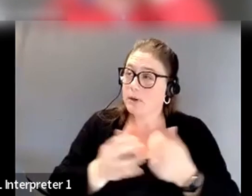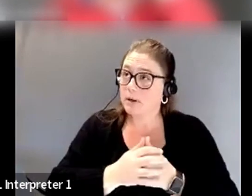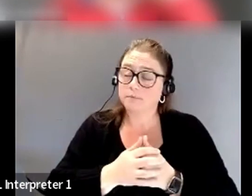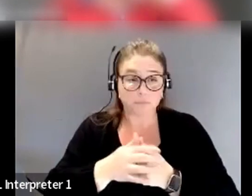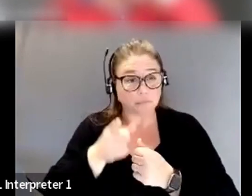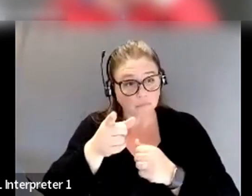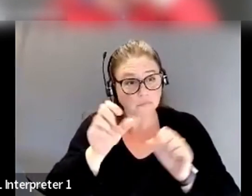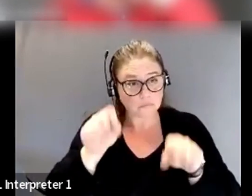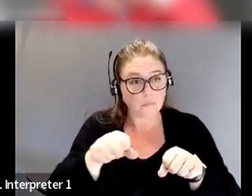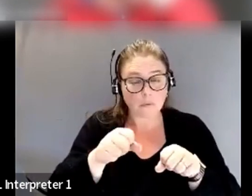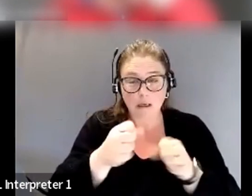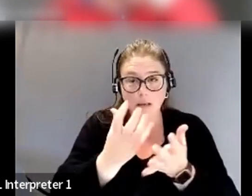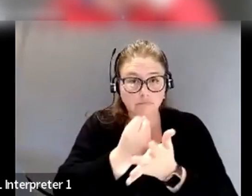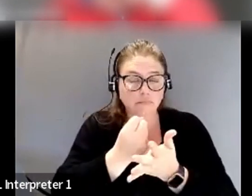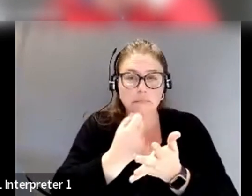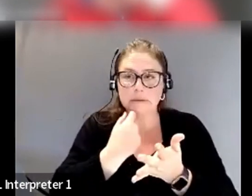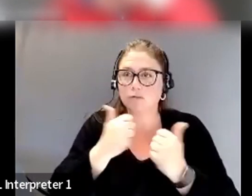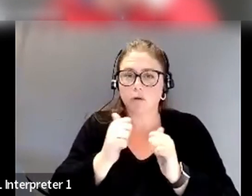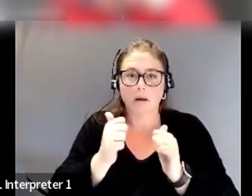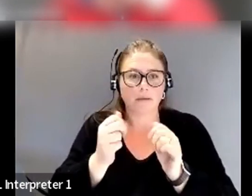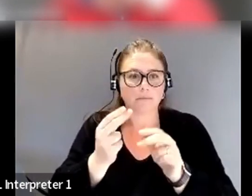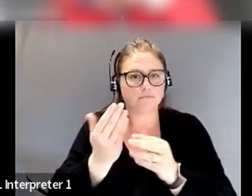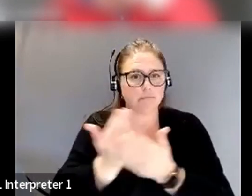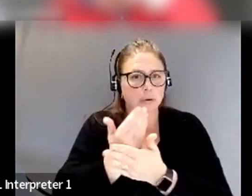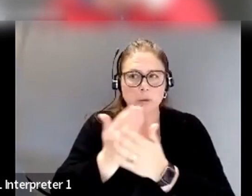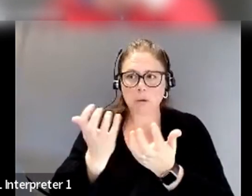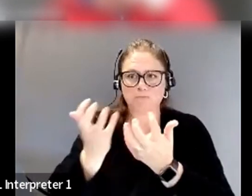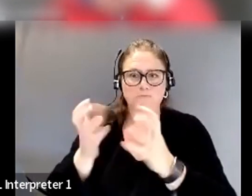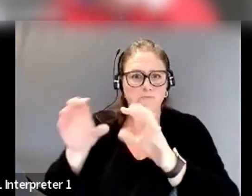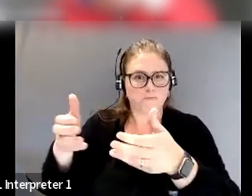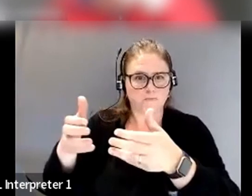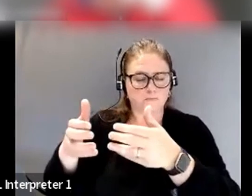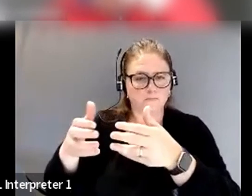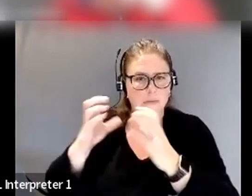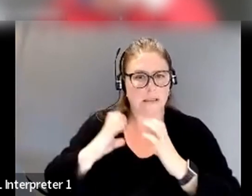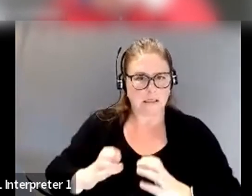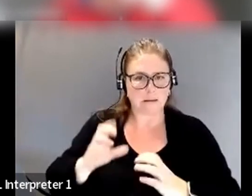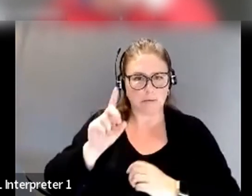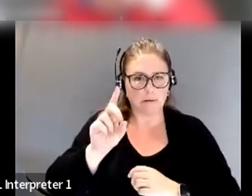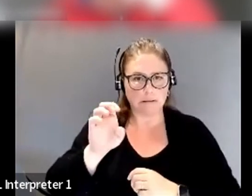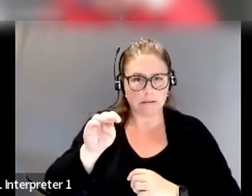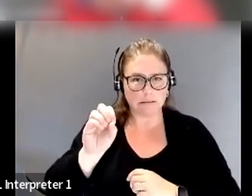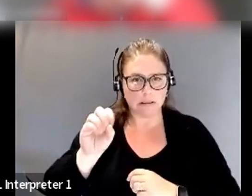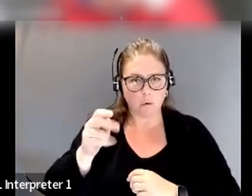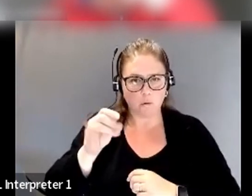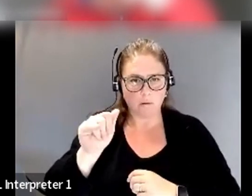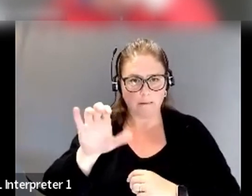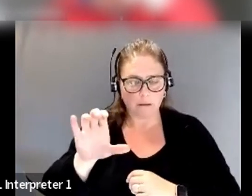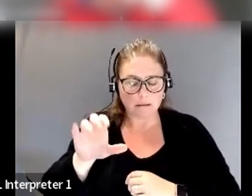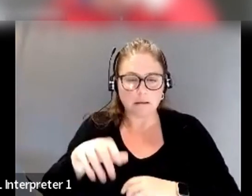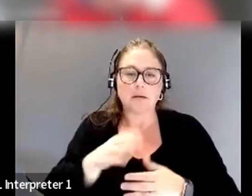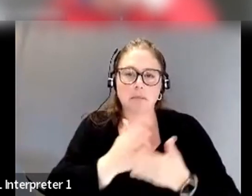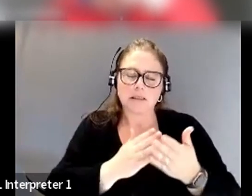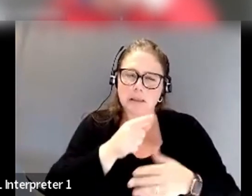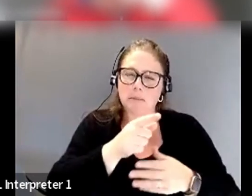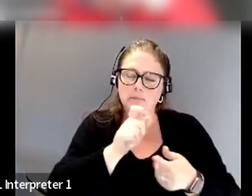that you're reaching a new demographic. Like Ben said, the CanExport grant is specifically for international exportation, but there are grants